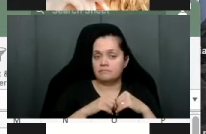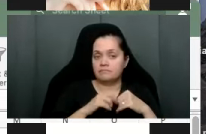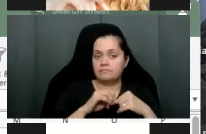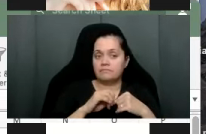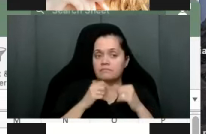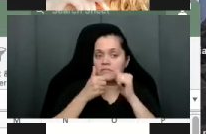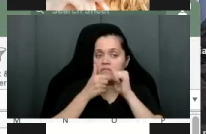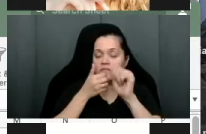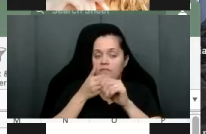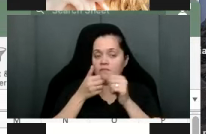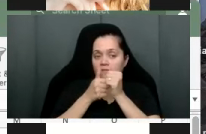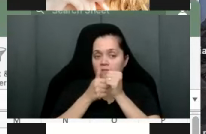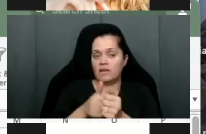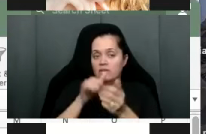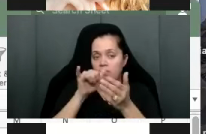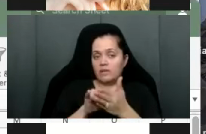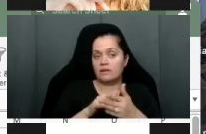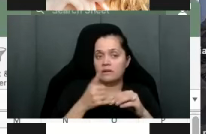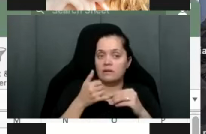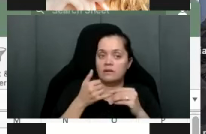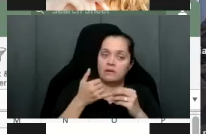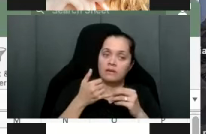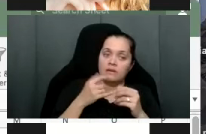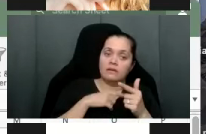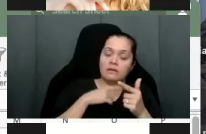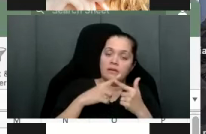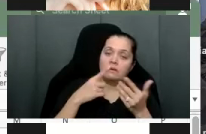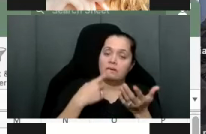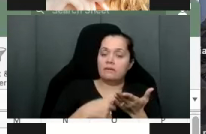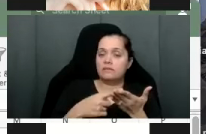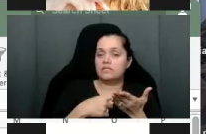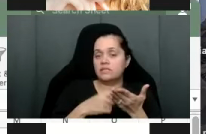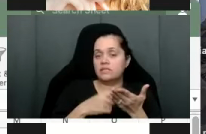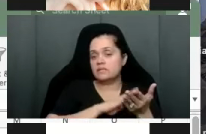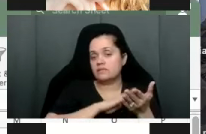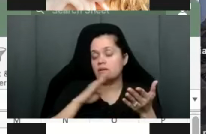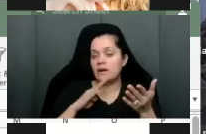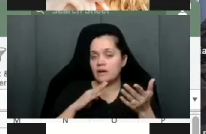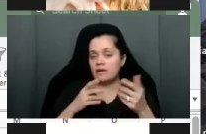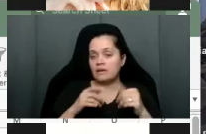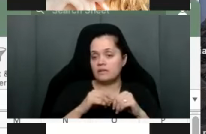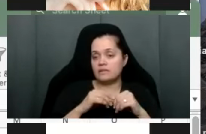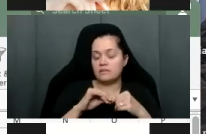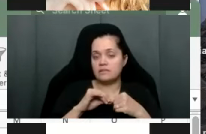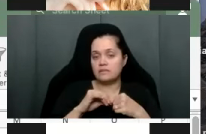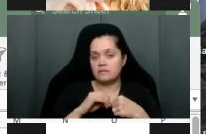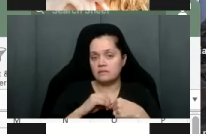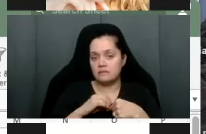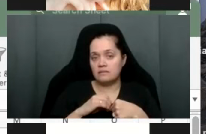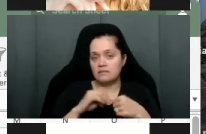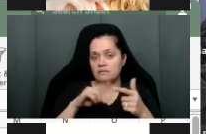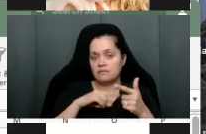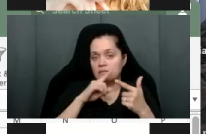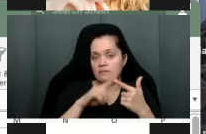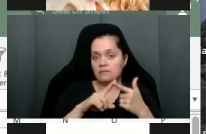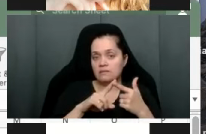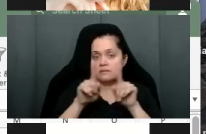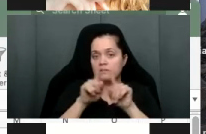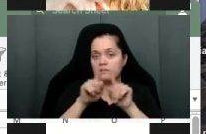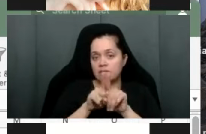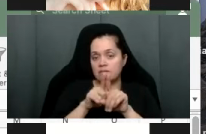Following that, then you go to the discussion board on Blackboard. And I've also made